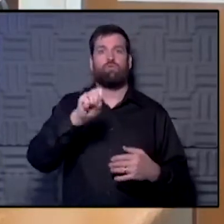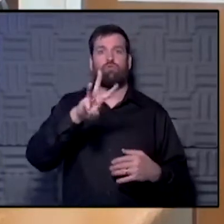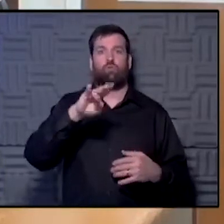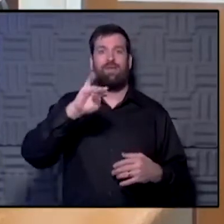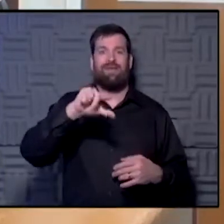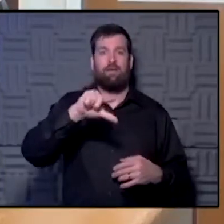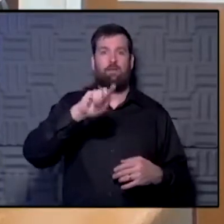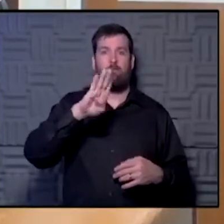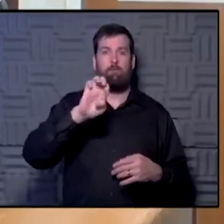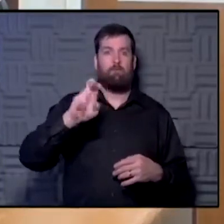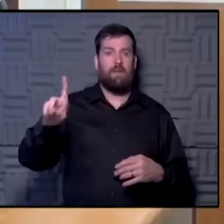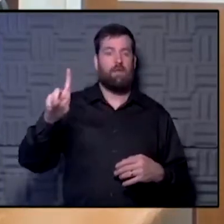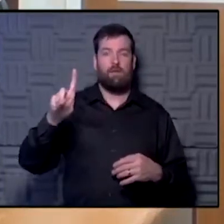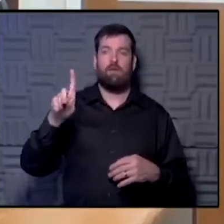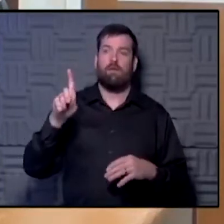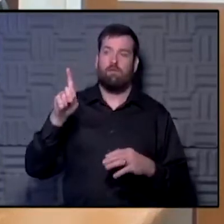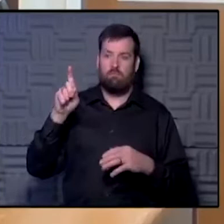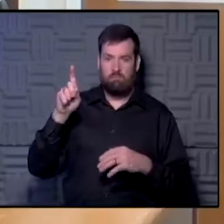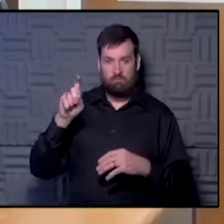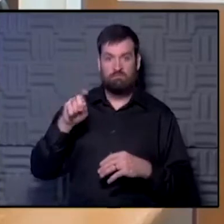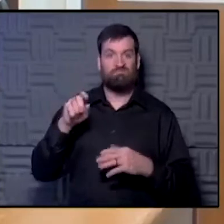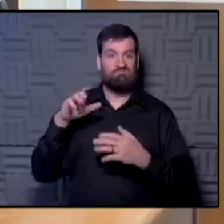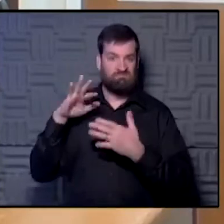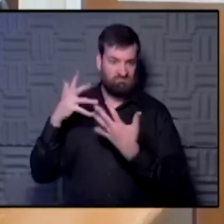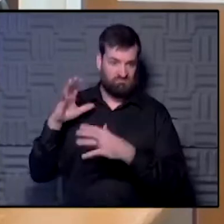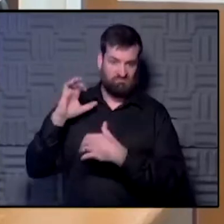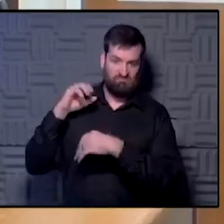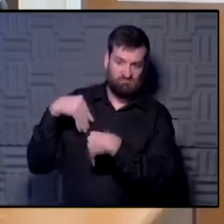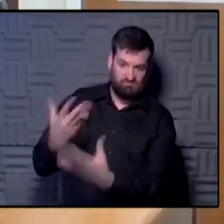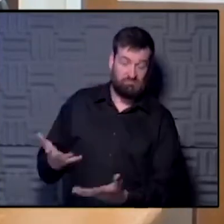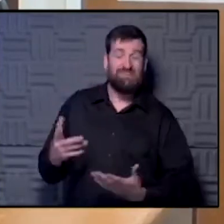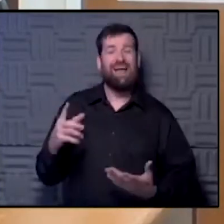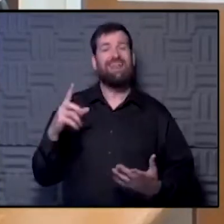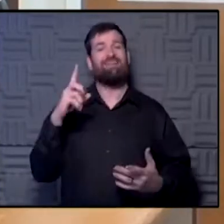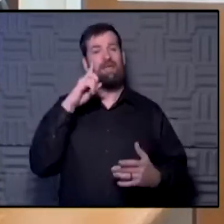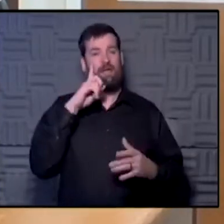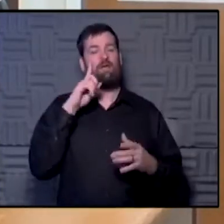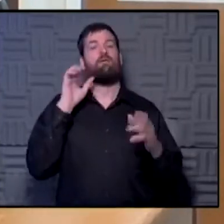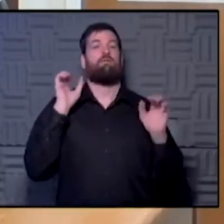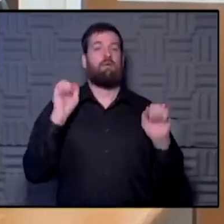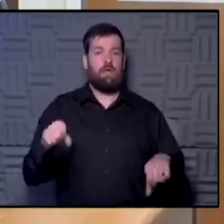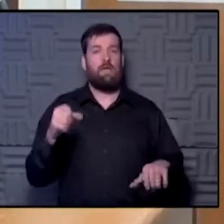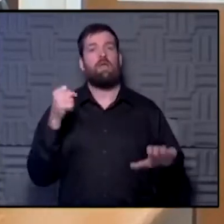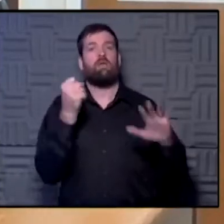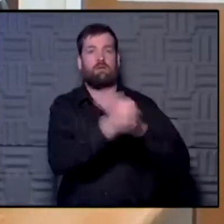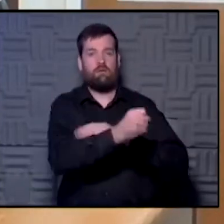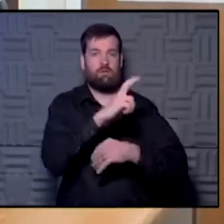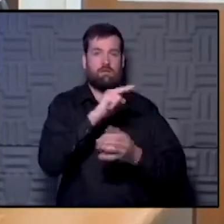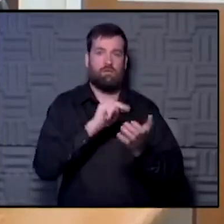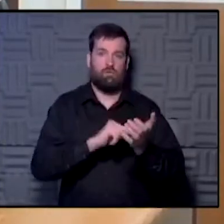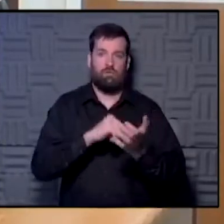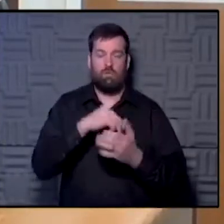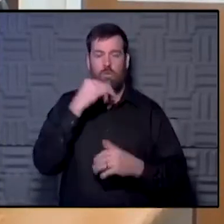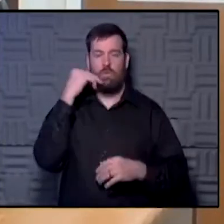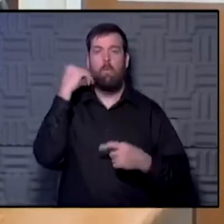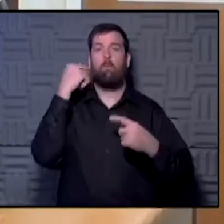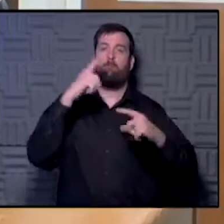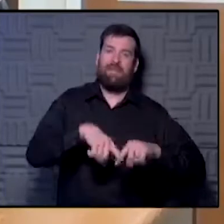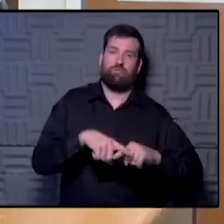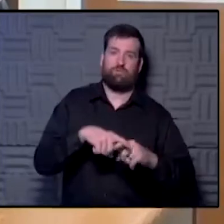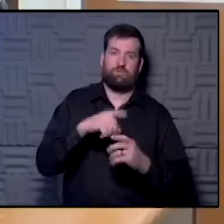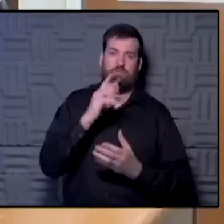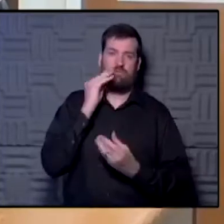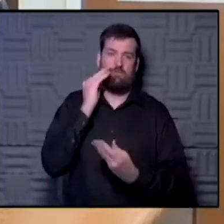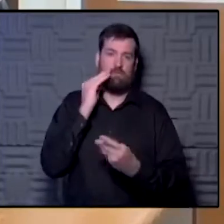in a swing bed, and I think we're going to actually get them to a nursing home based on some of the information that